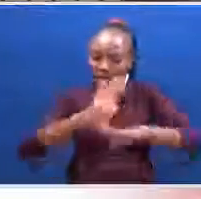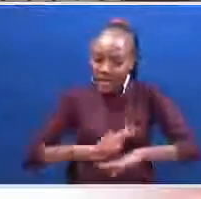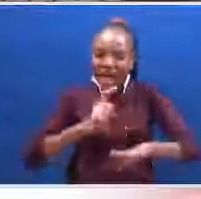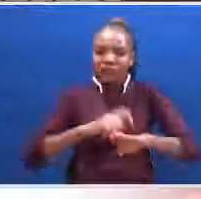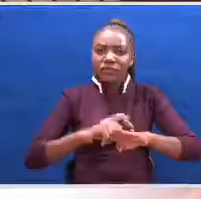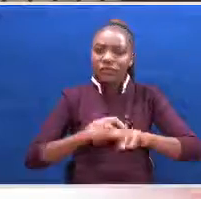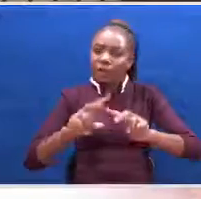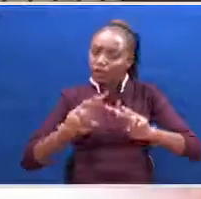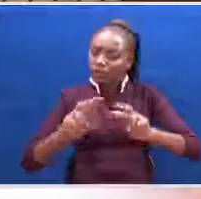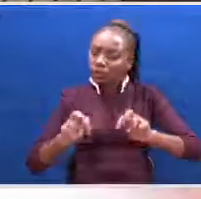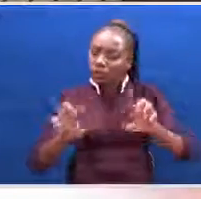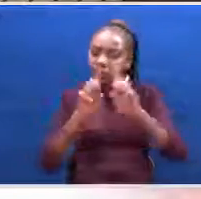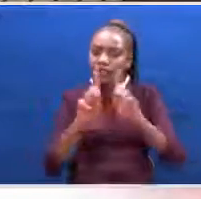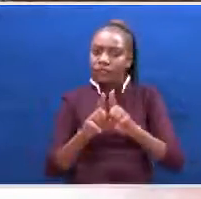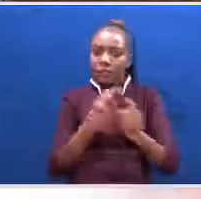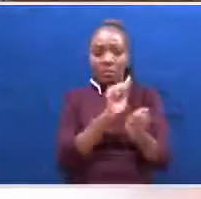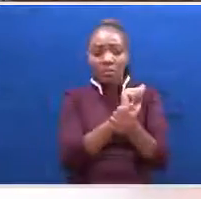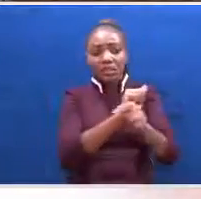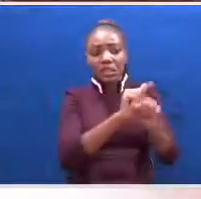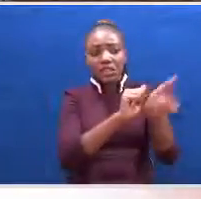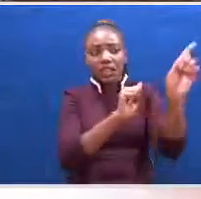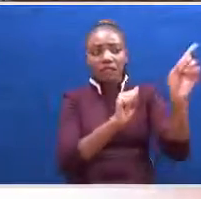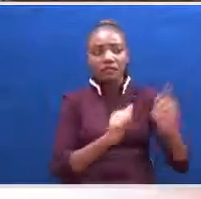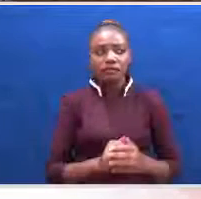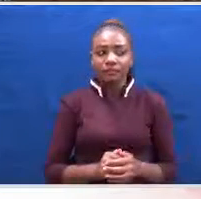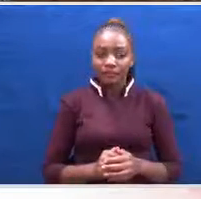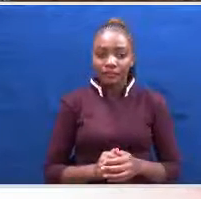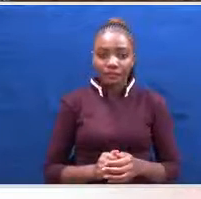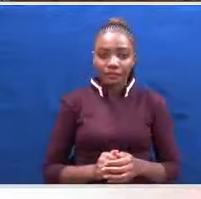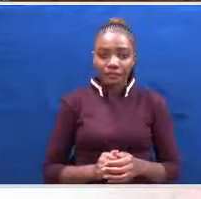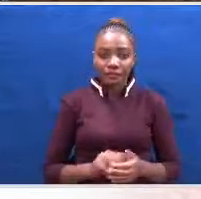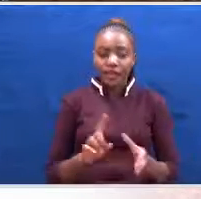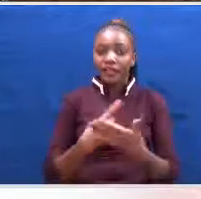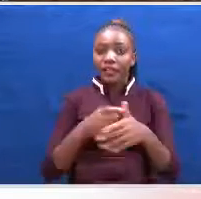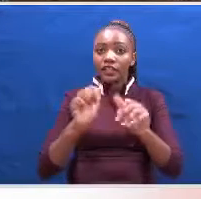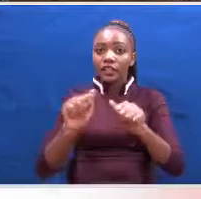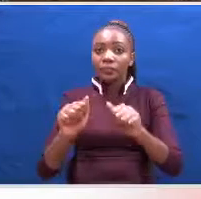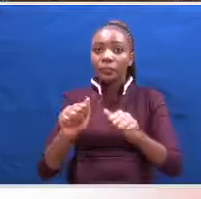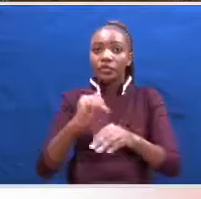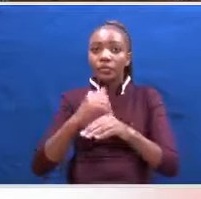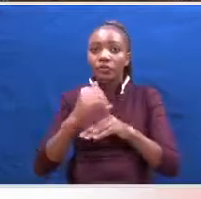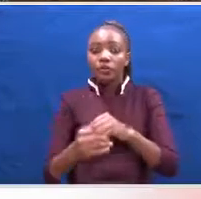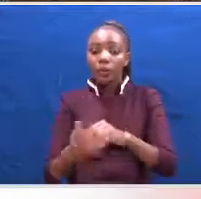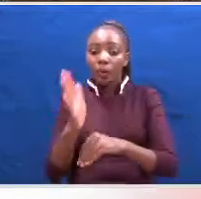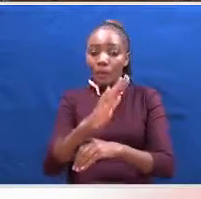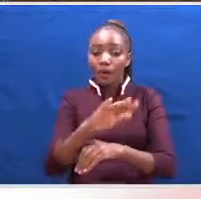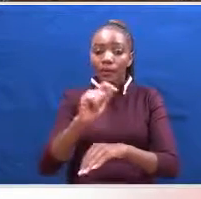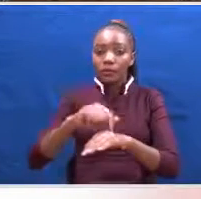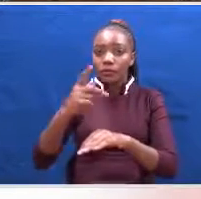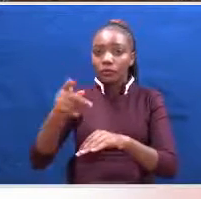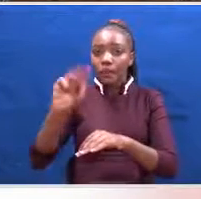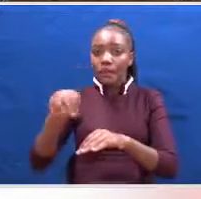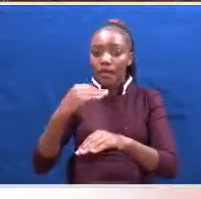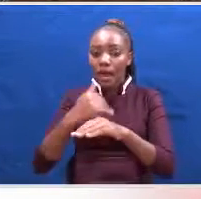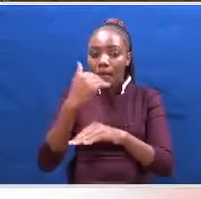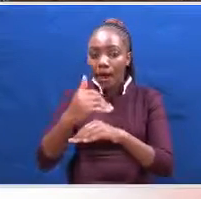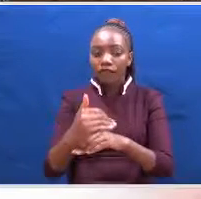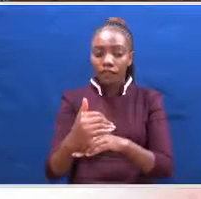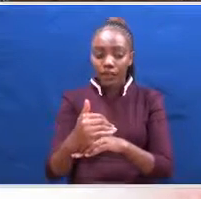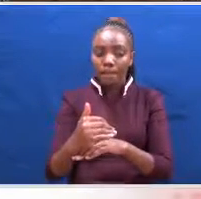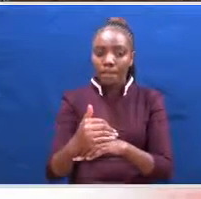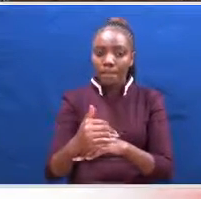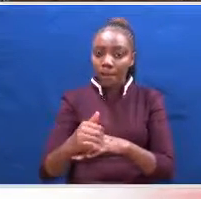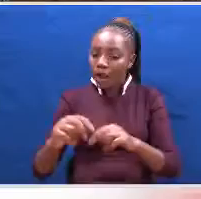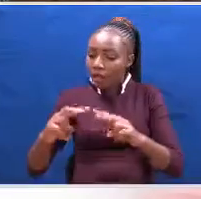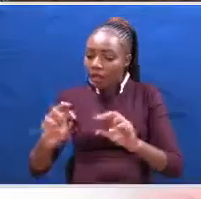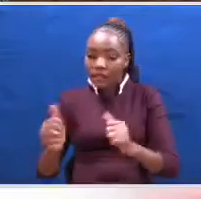to be able to defend themselves. He shall be escorted to this court at 2 p.m. after Honorable Atambo's ruling at